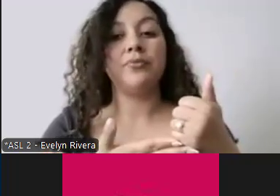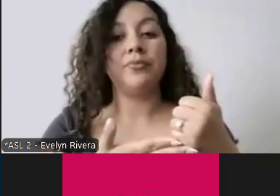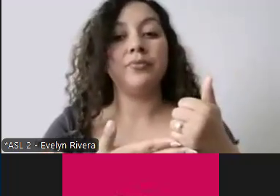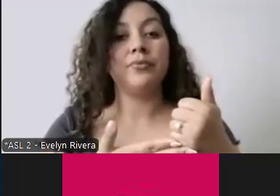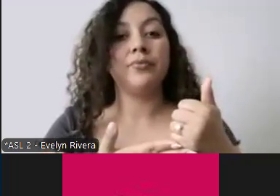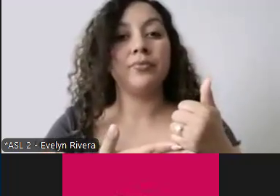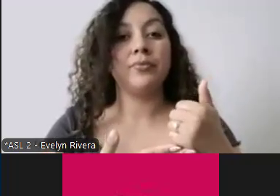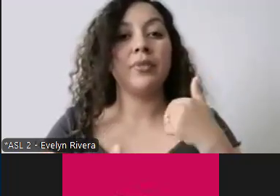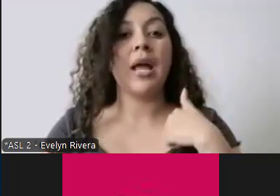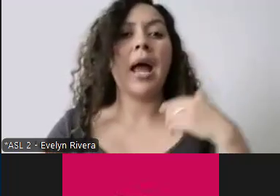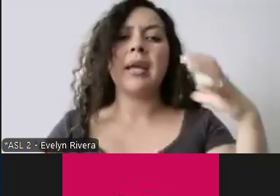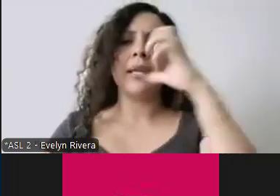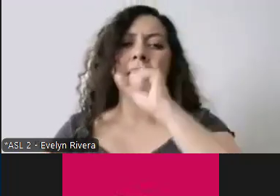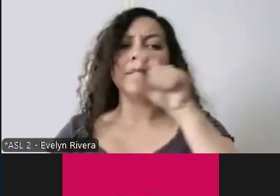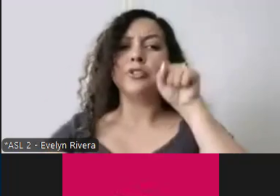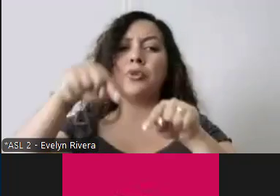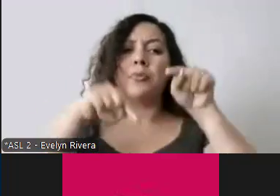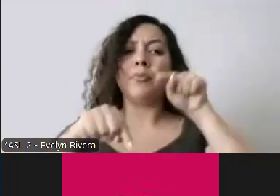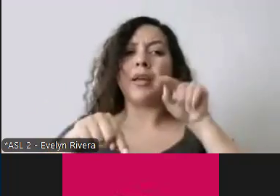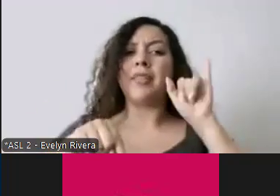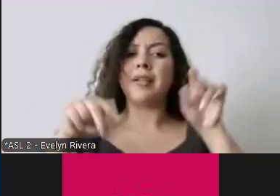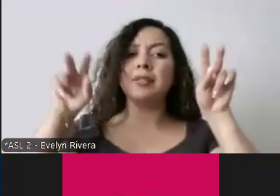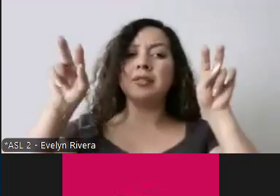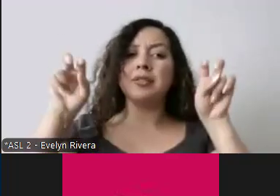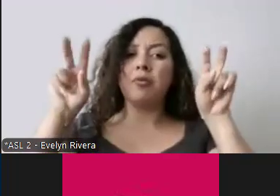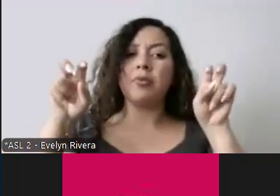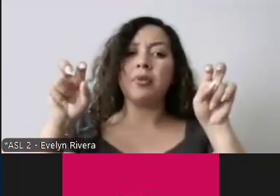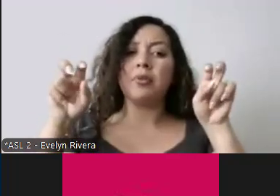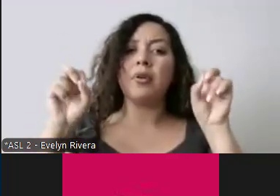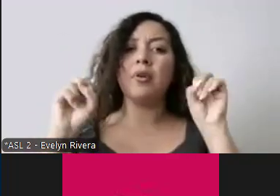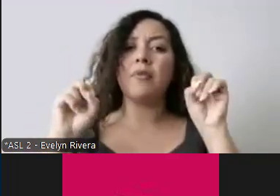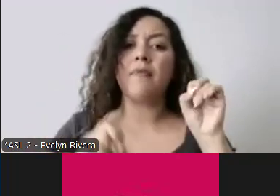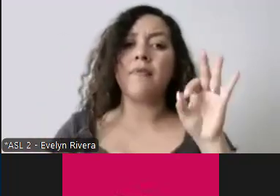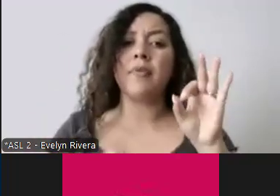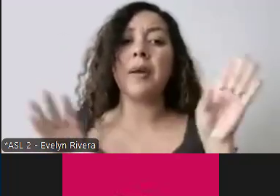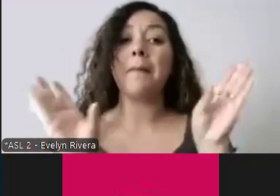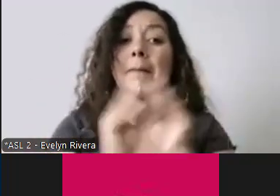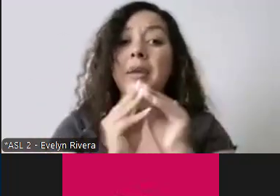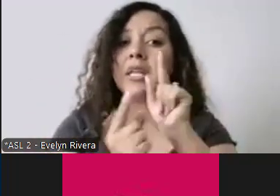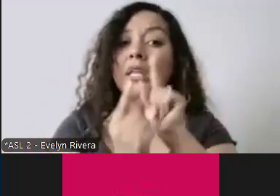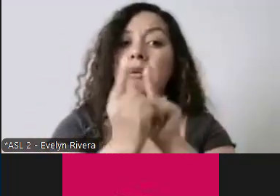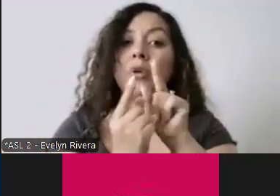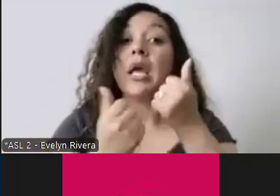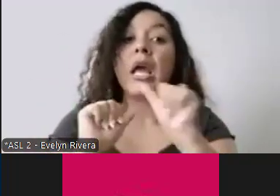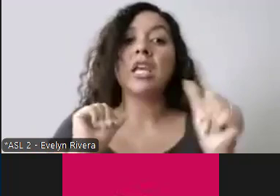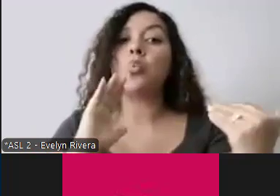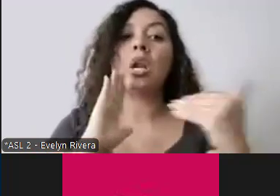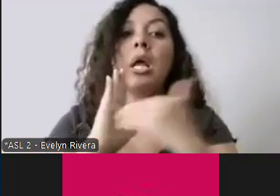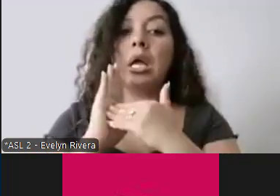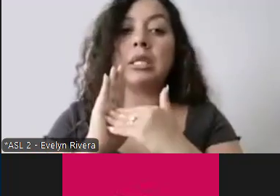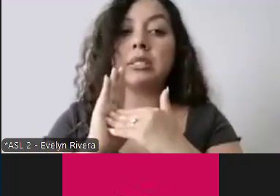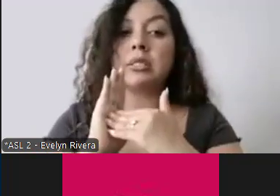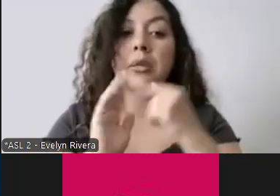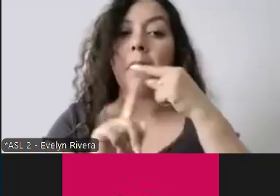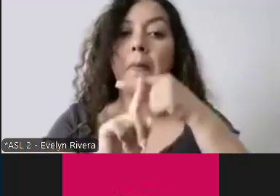I guess going back to that topic of meeting in person, anyone opposed for October, I